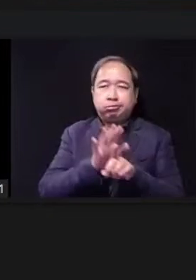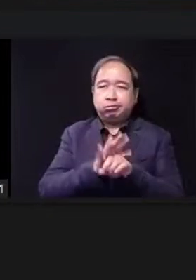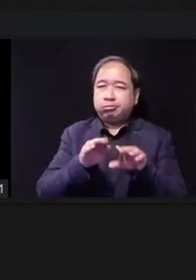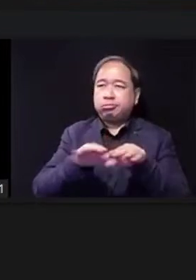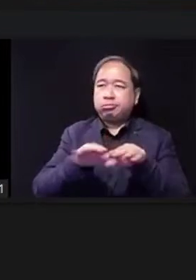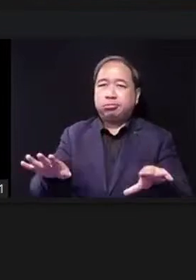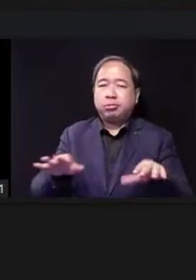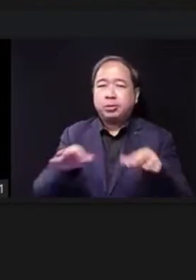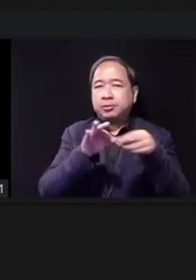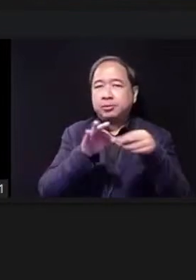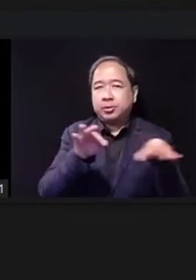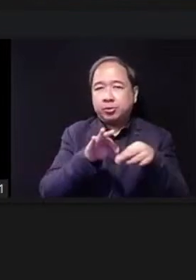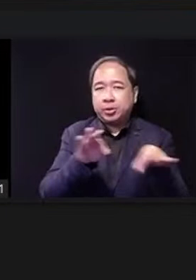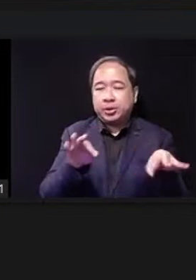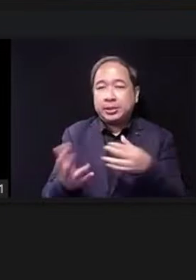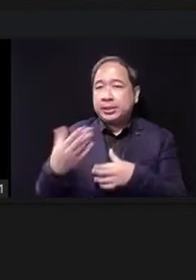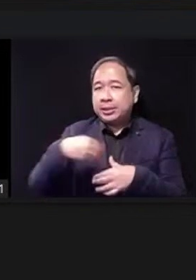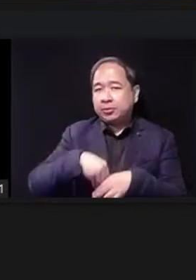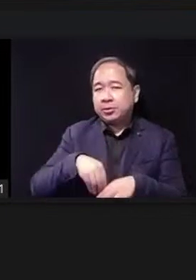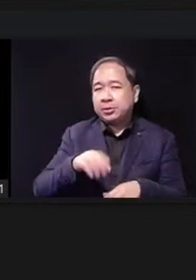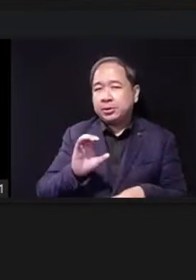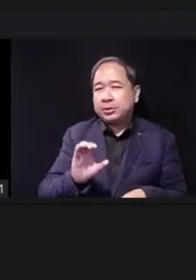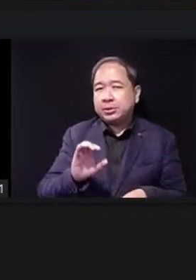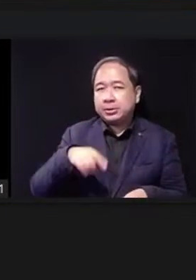formulation, including in the CPD itself. Thank you.